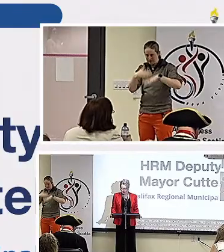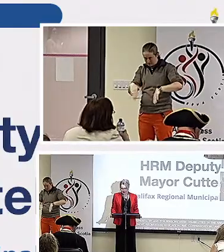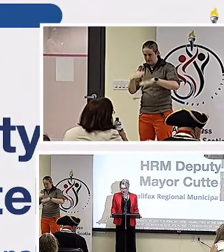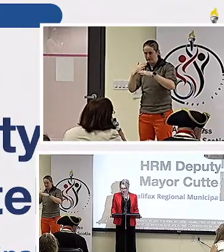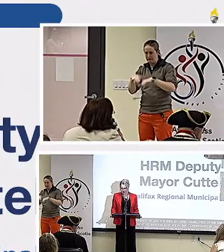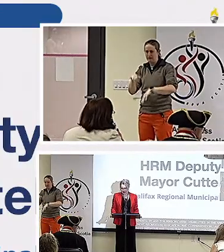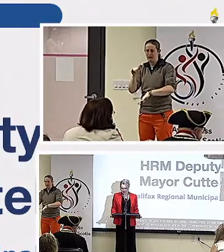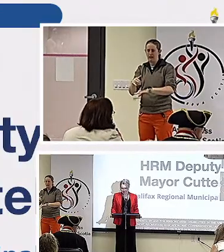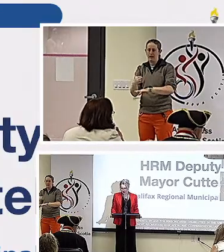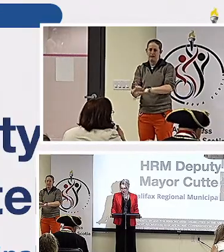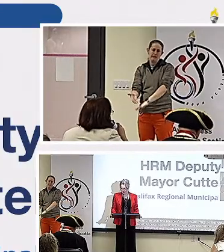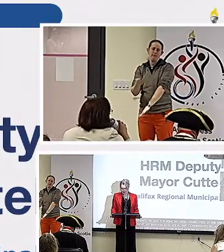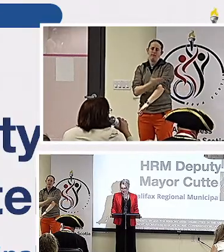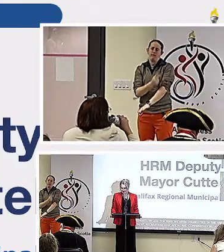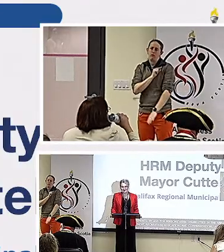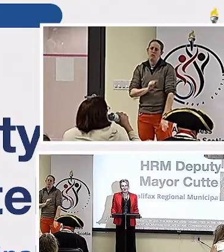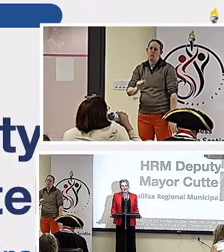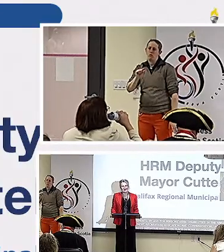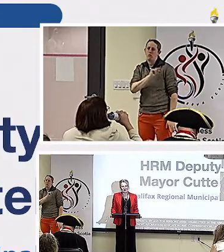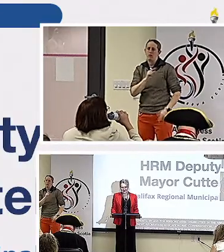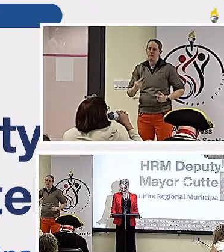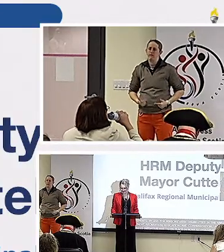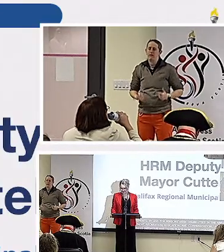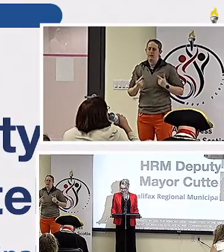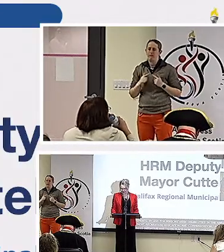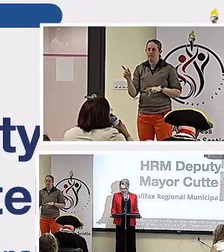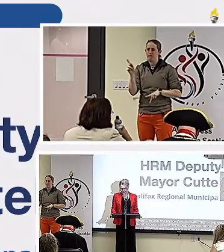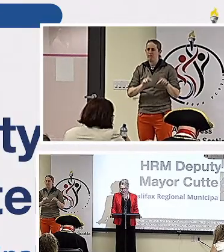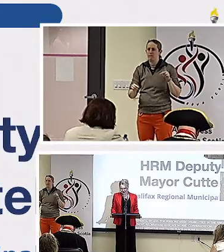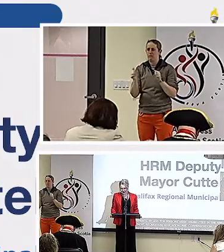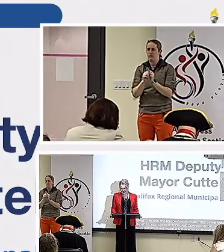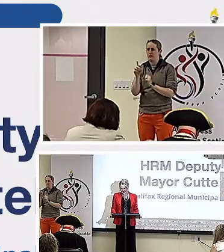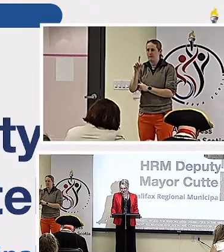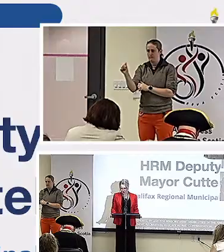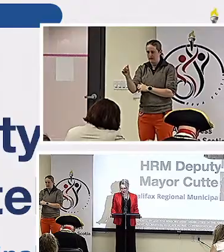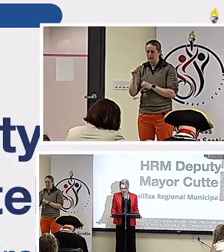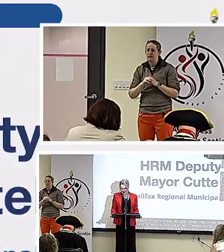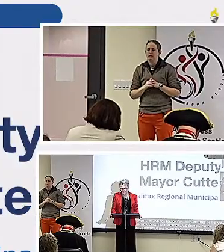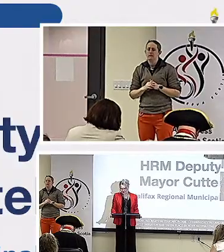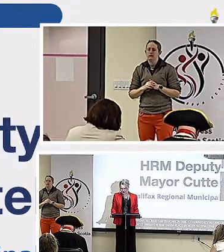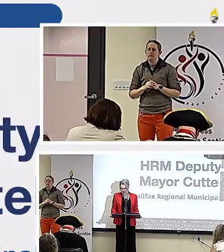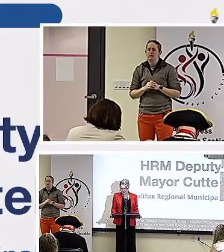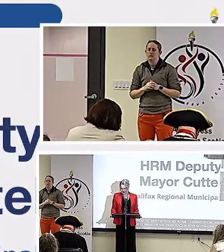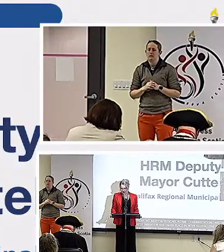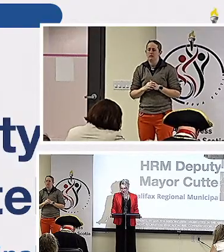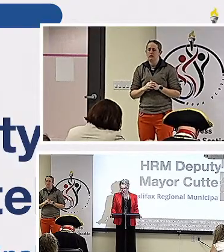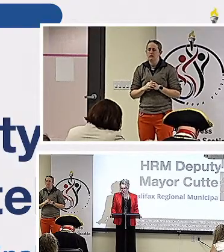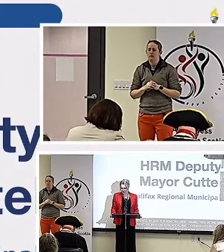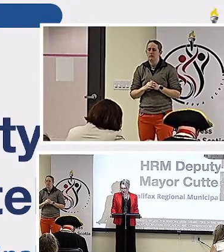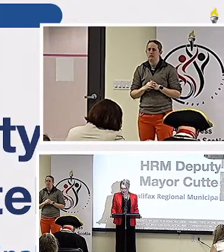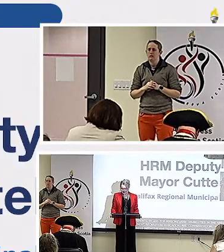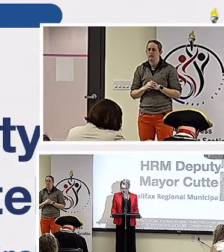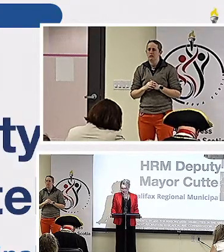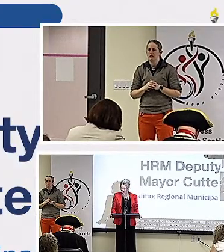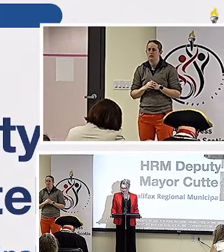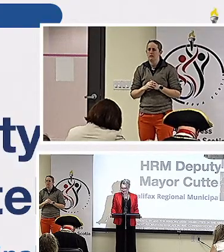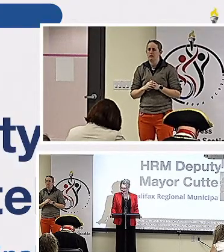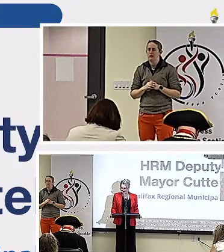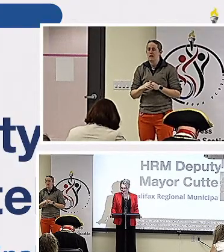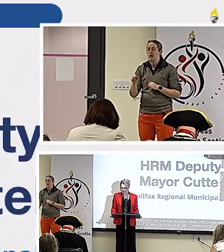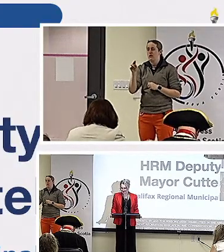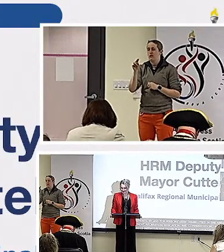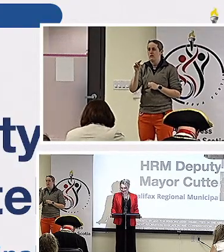the quality of life for persons with disabilities. And whereas the foundation of Nova